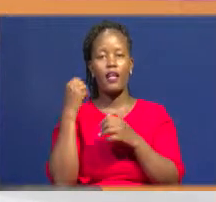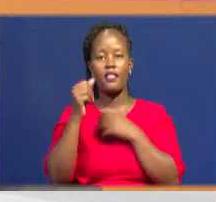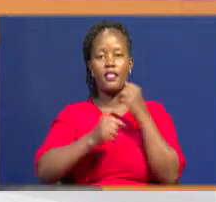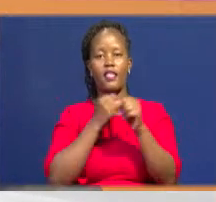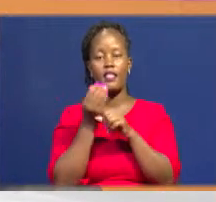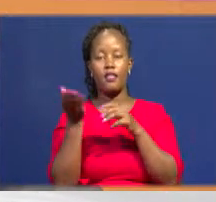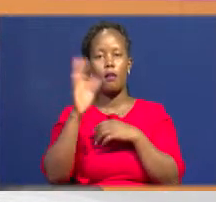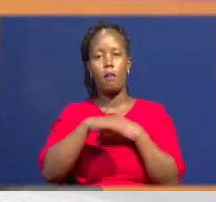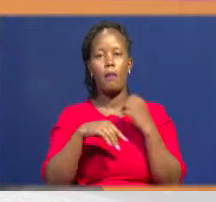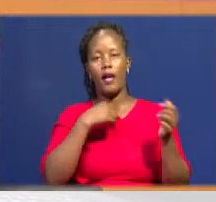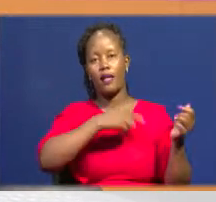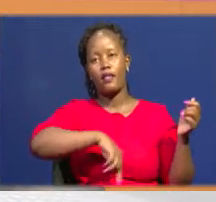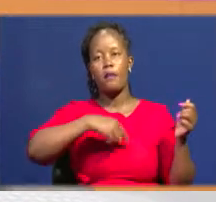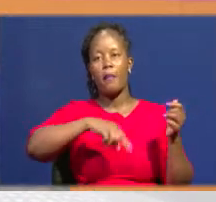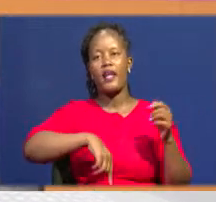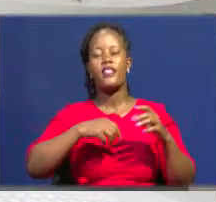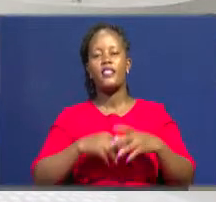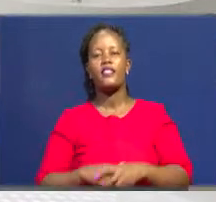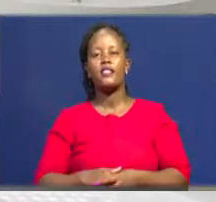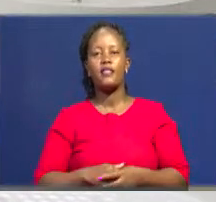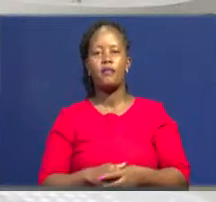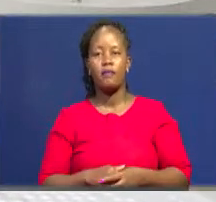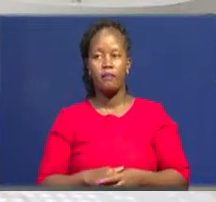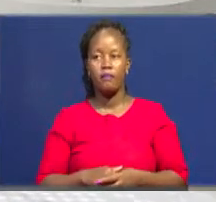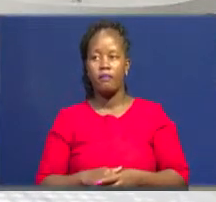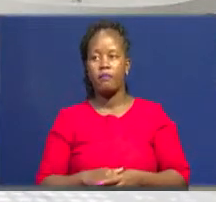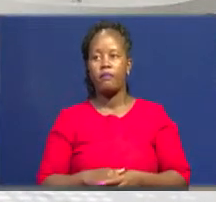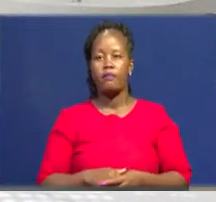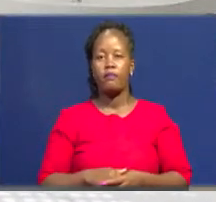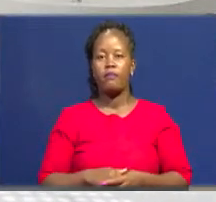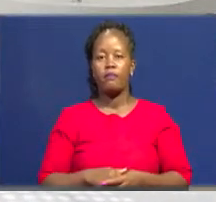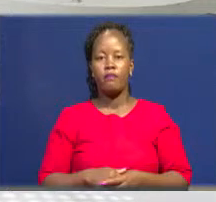Malindi. That's after this short break.